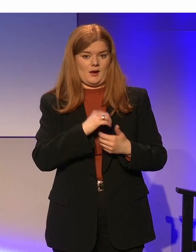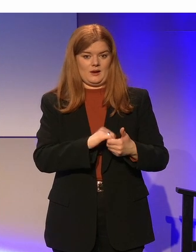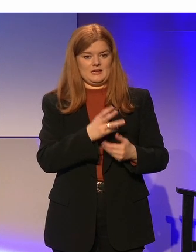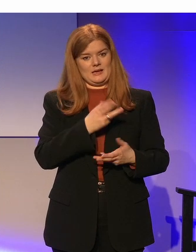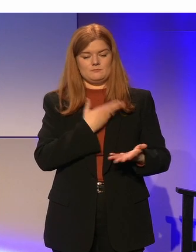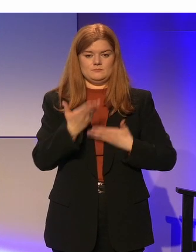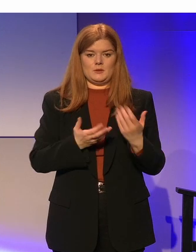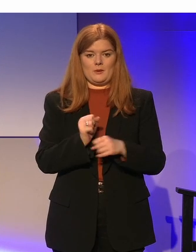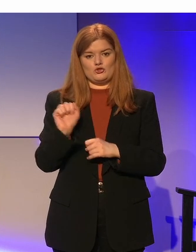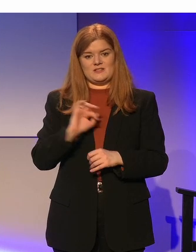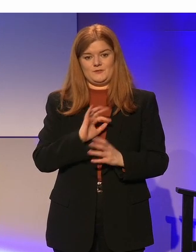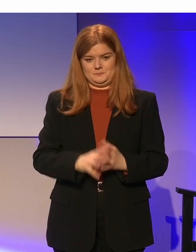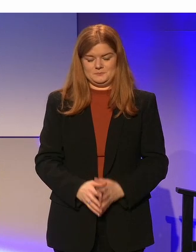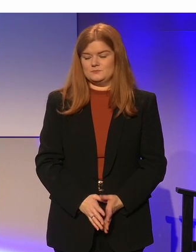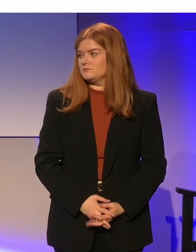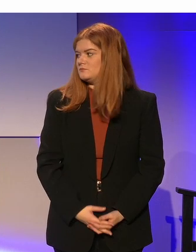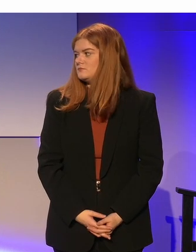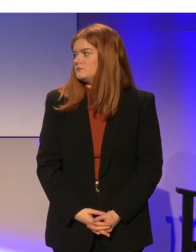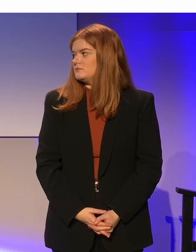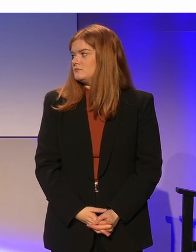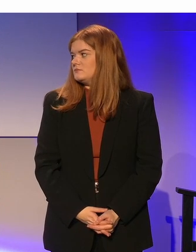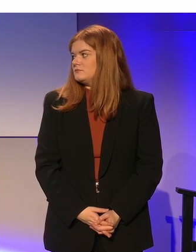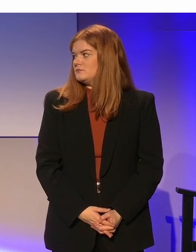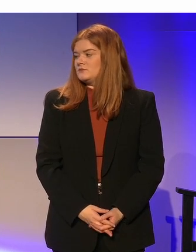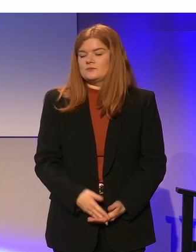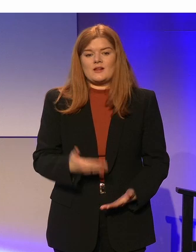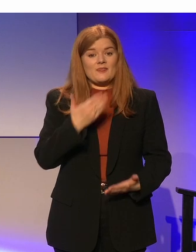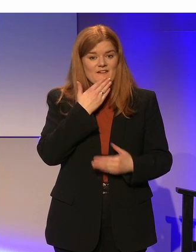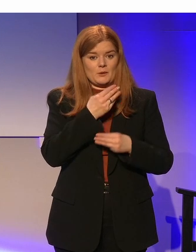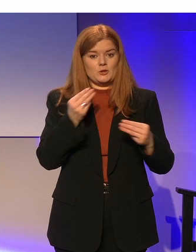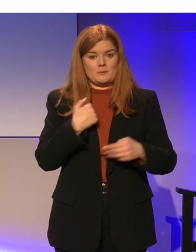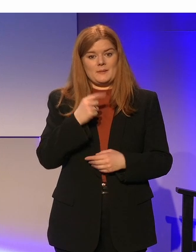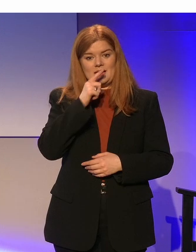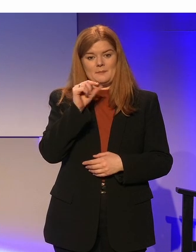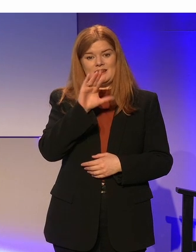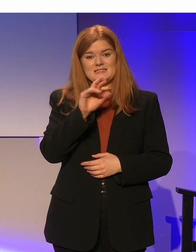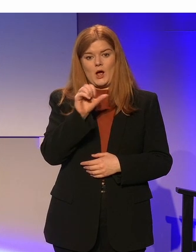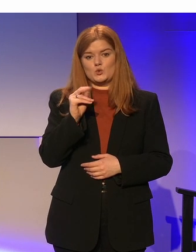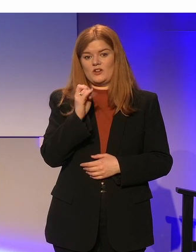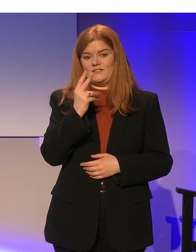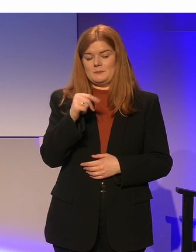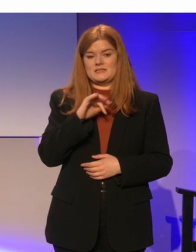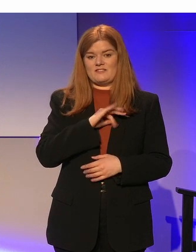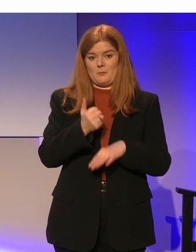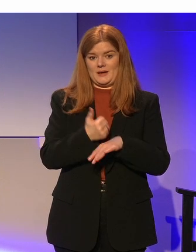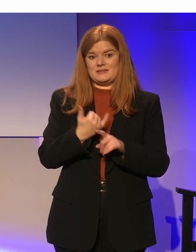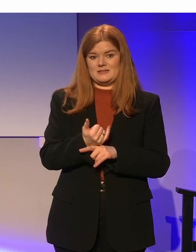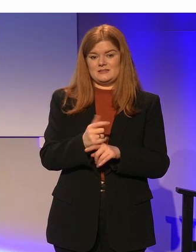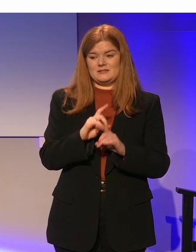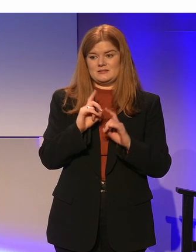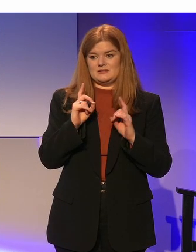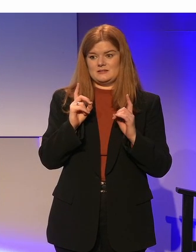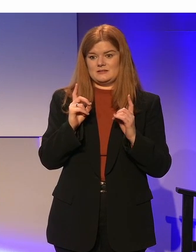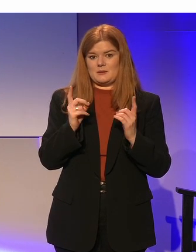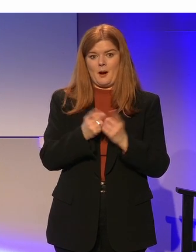can tell you a bit about herself. Thanks, Debs. My name is Lisha O'Sullivan, and I'm based in the Department of